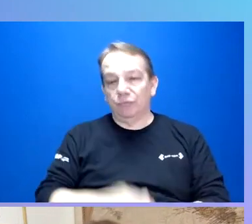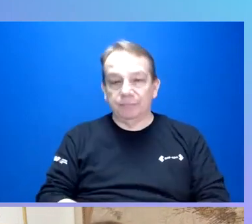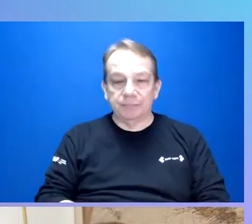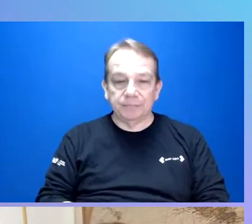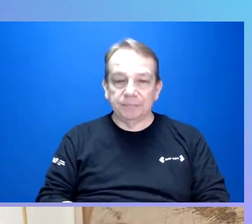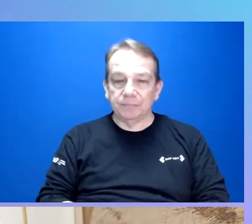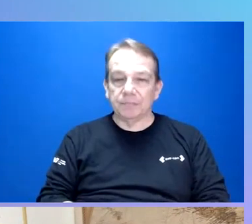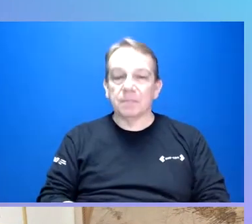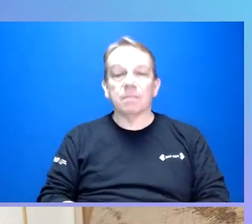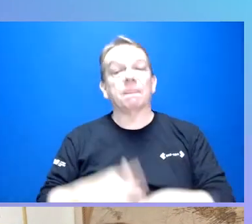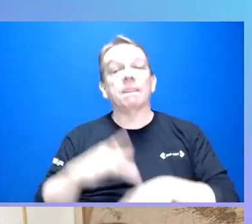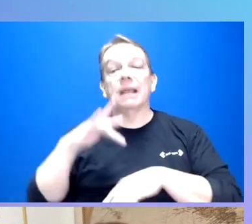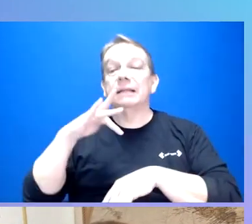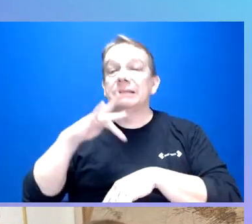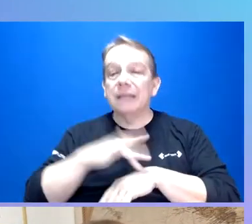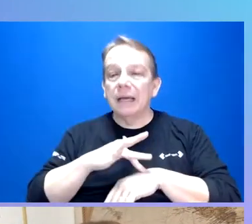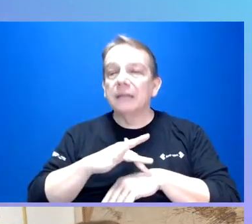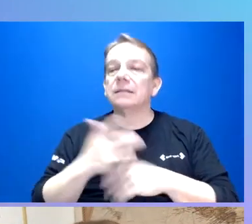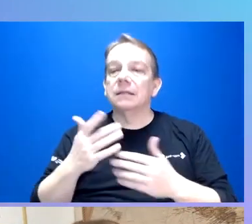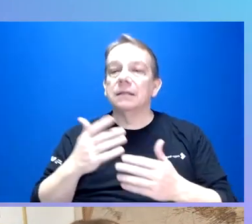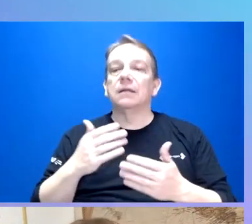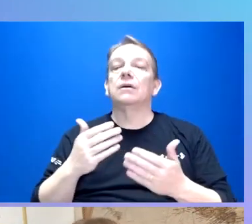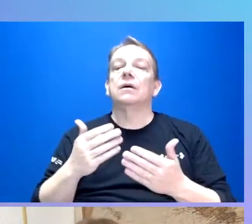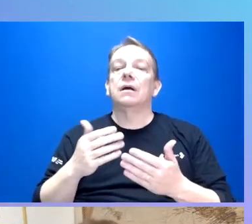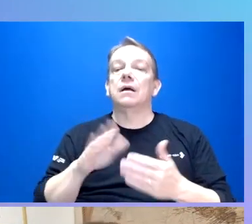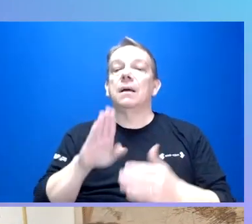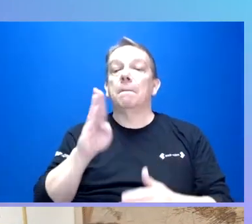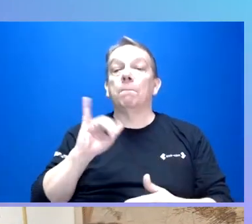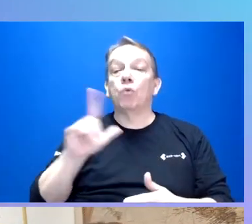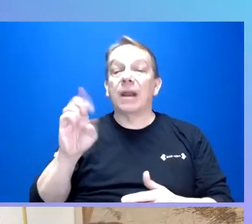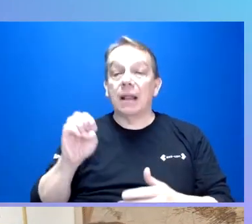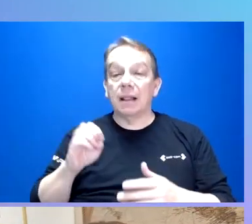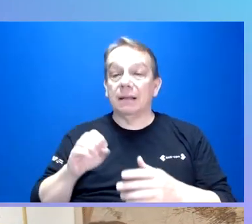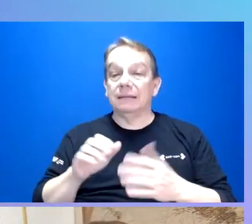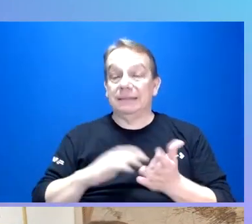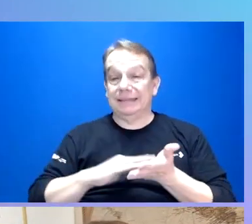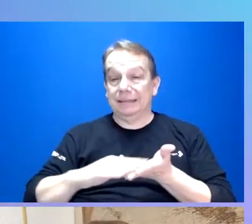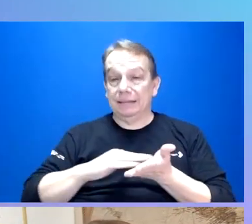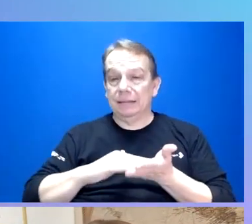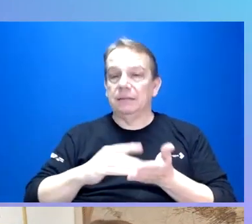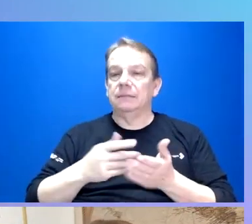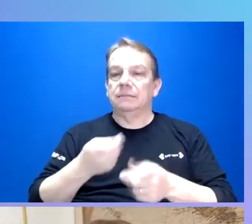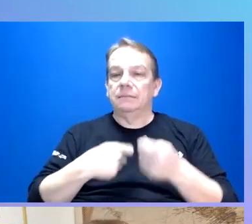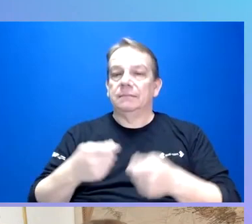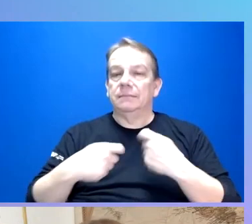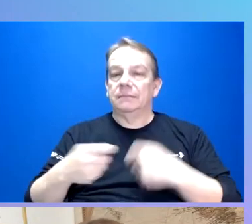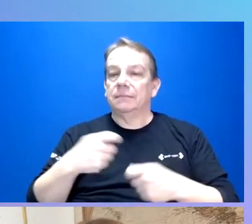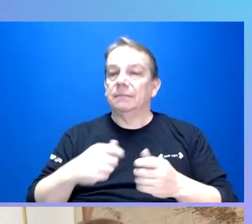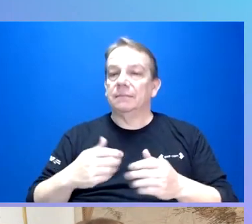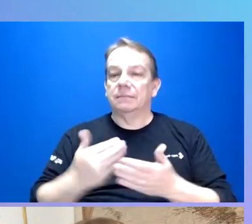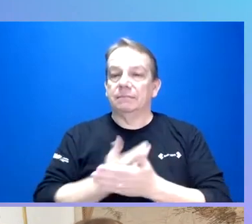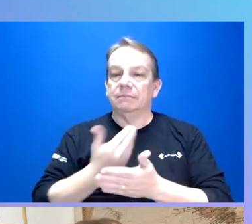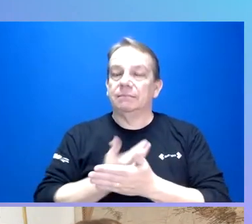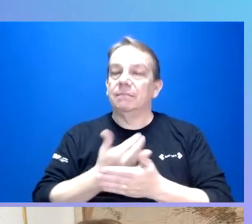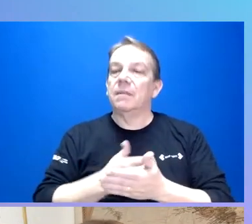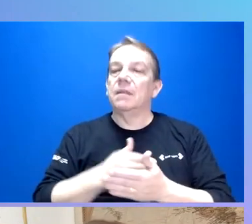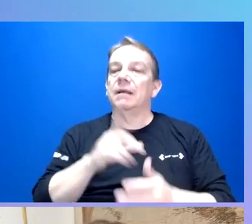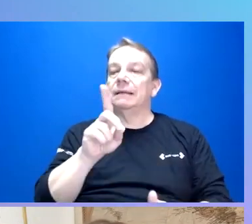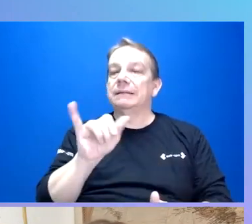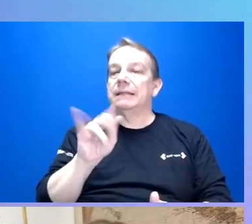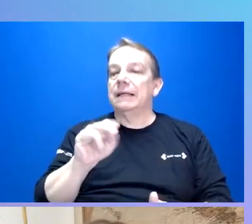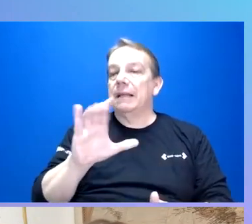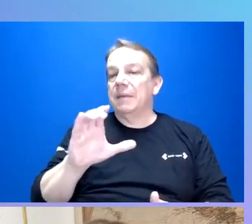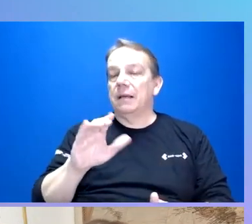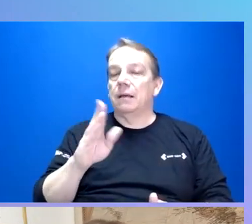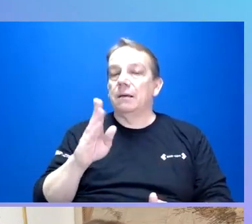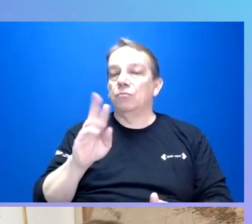And then for touch, we think of refreshable braille displays, converting digital text and components again to dynamic braille. The